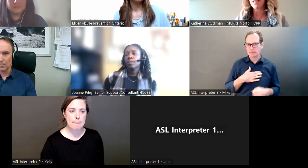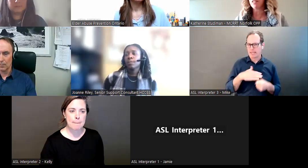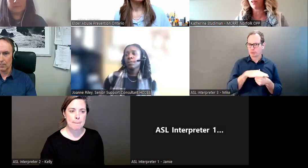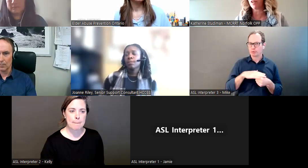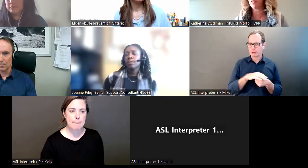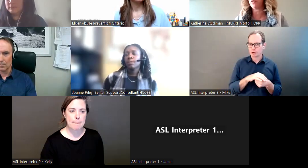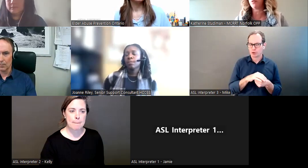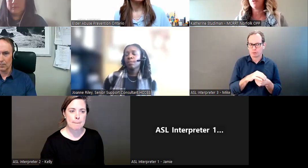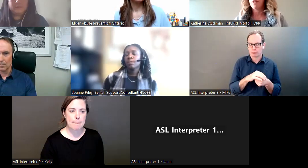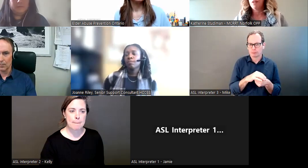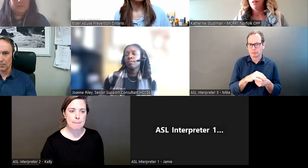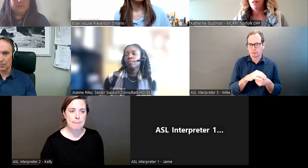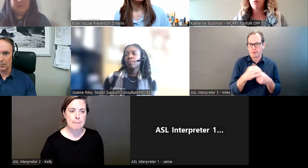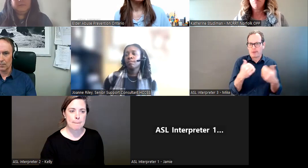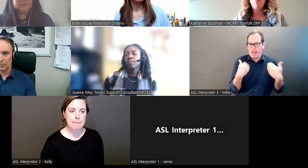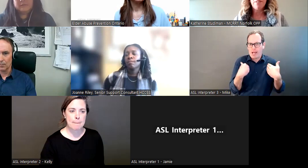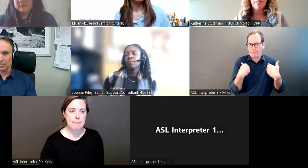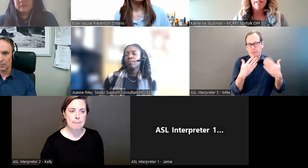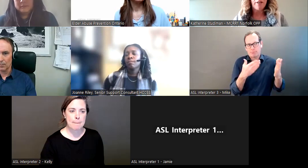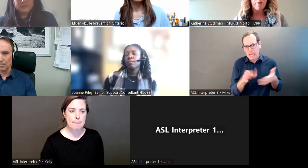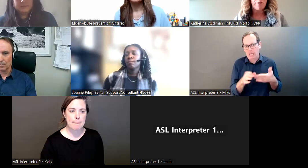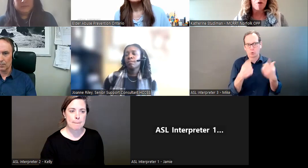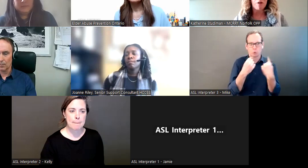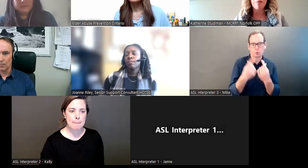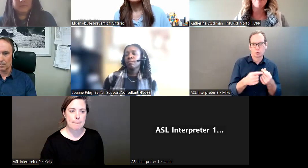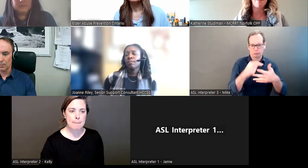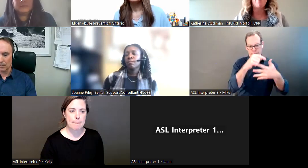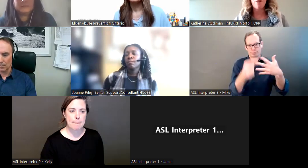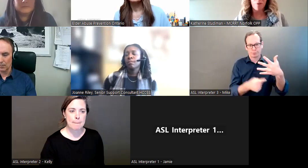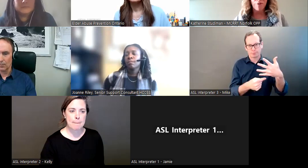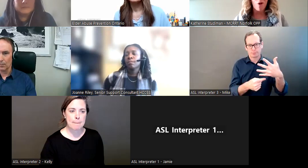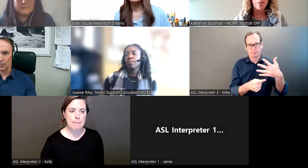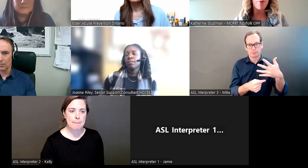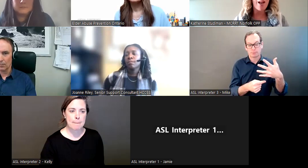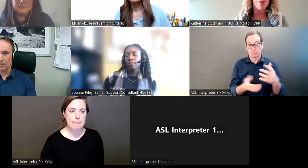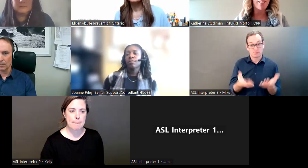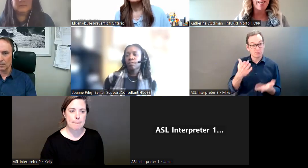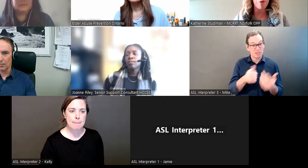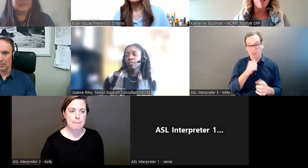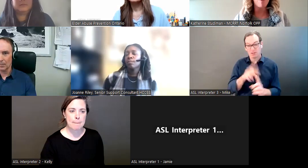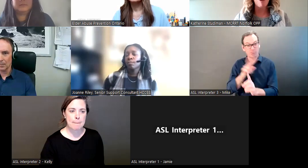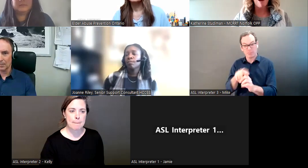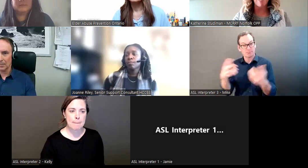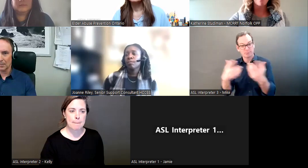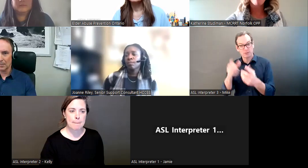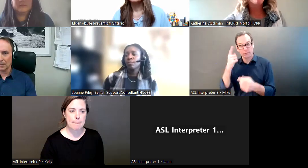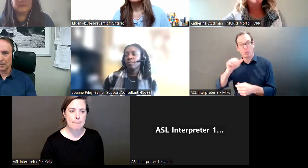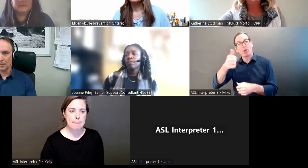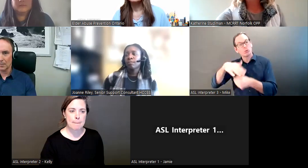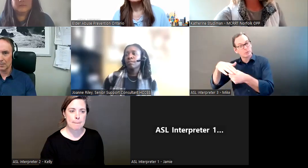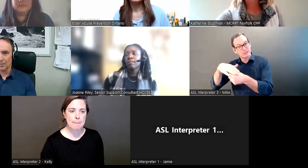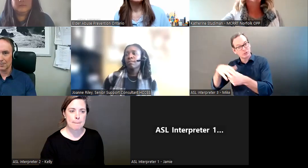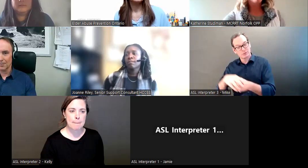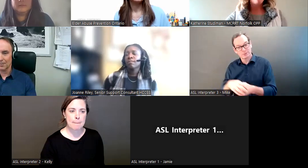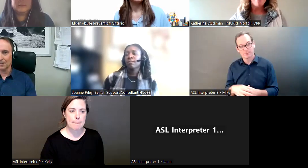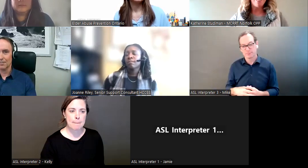make sense for us to, be secondary response based on the number of calls that we actually get. We just be hanging out in the office all the